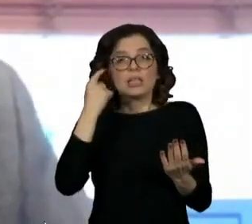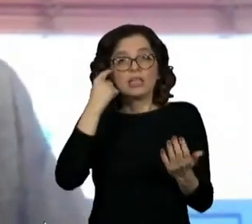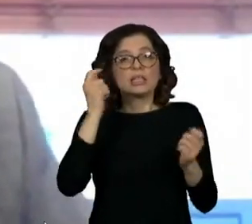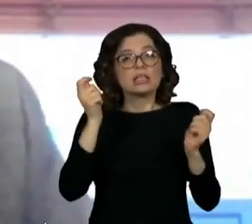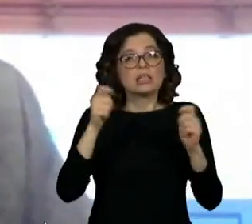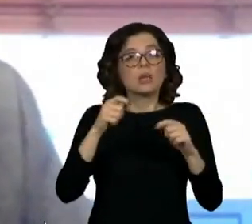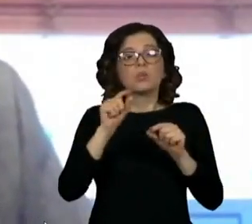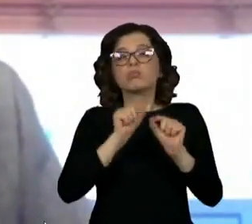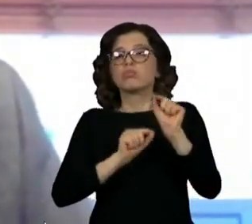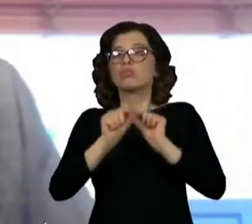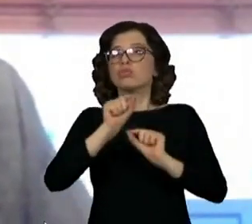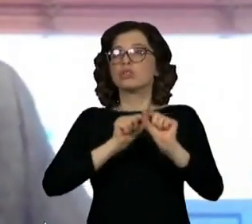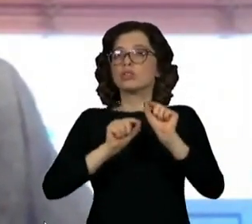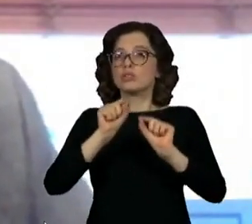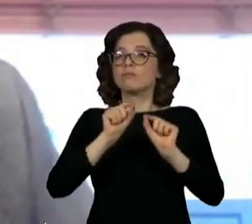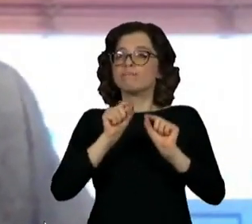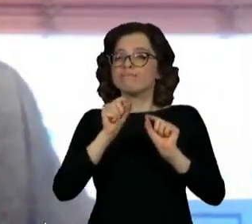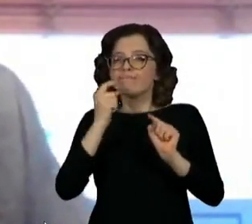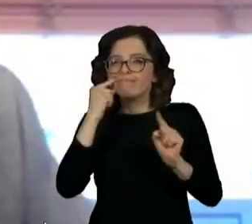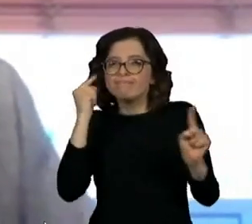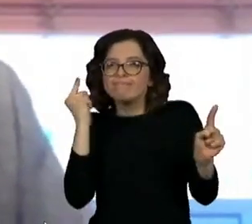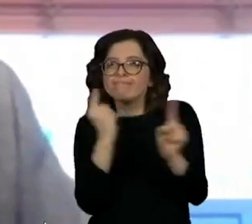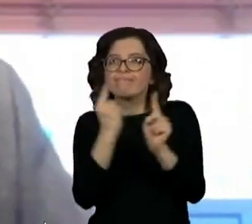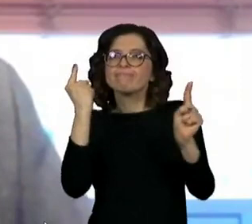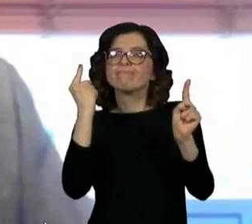there's a good reason to think